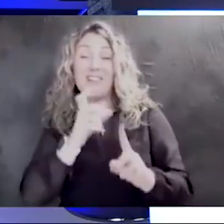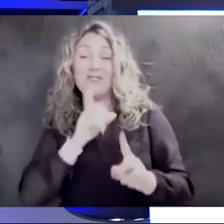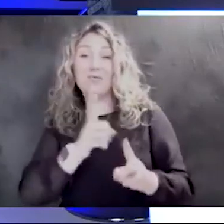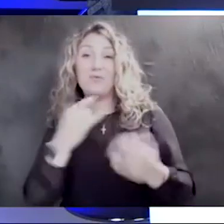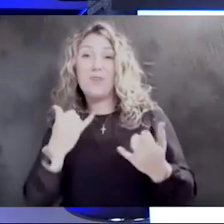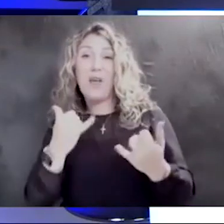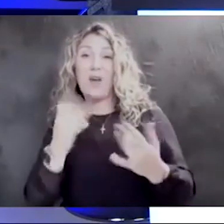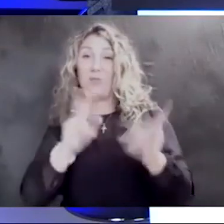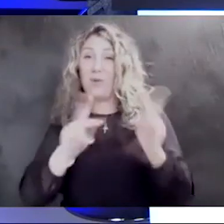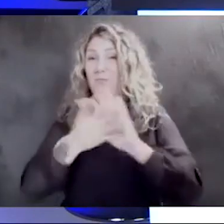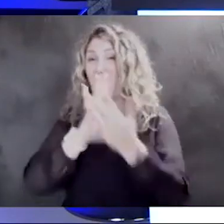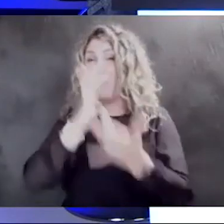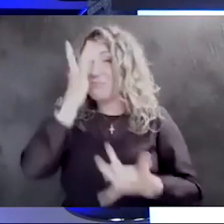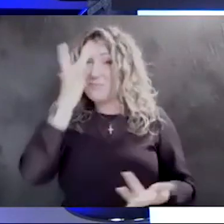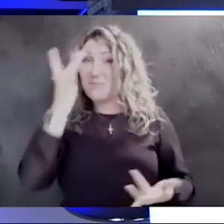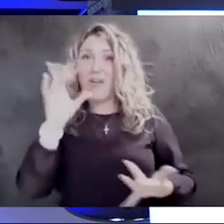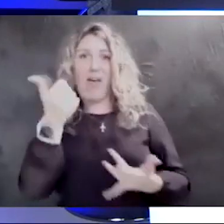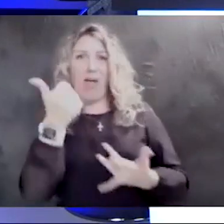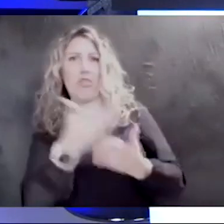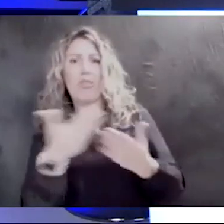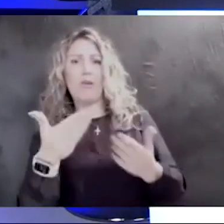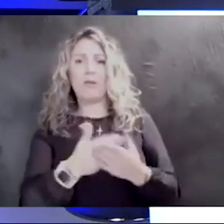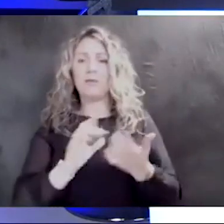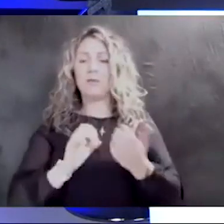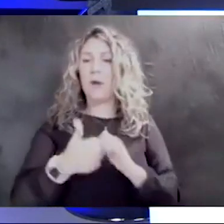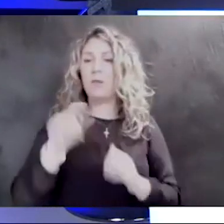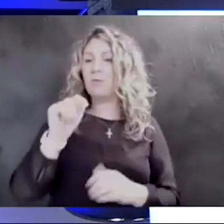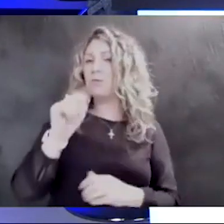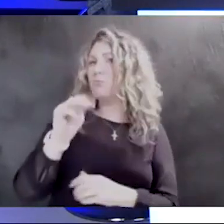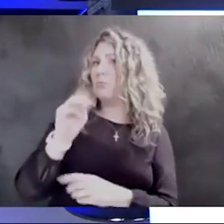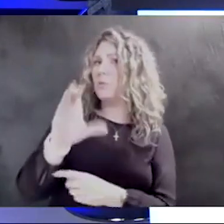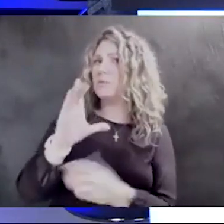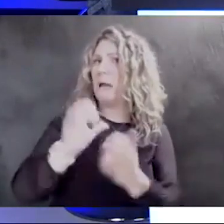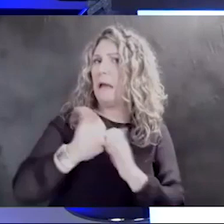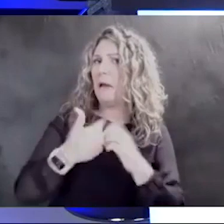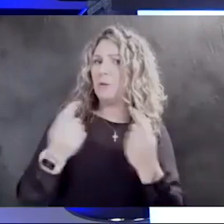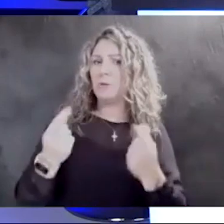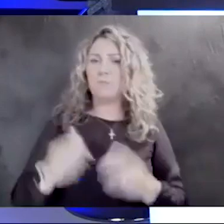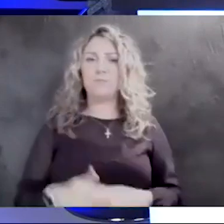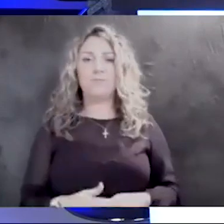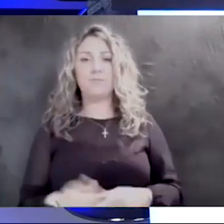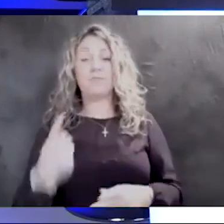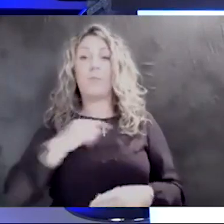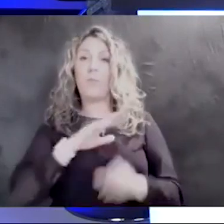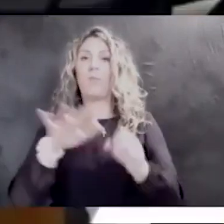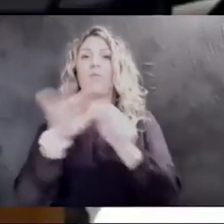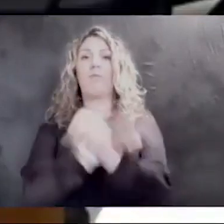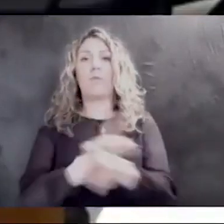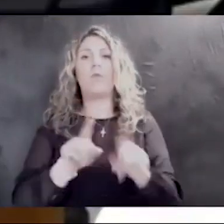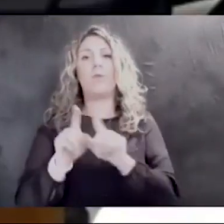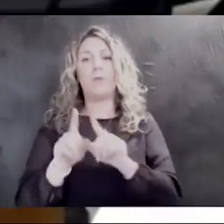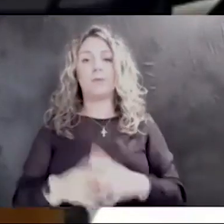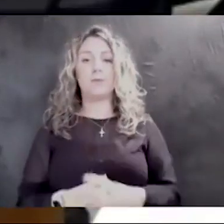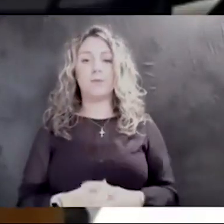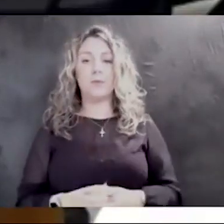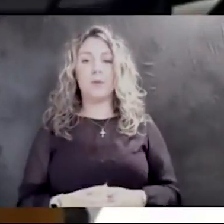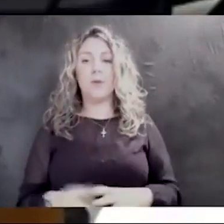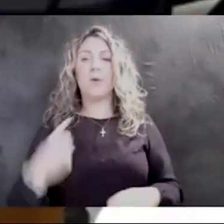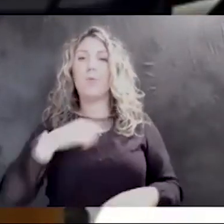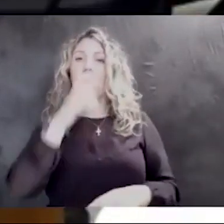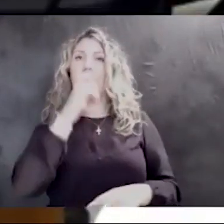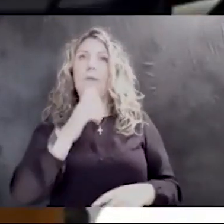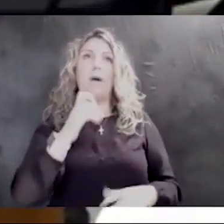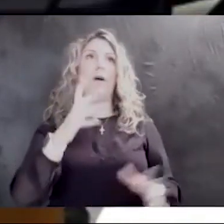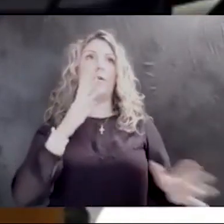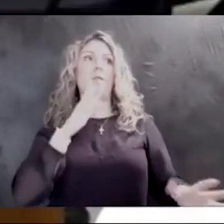Mark, how's it over at Truman right now? Yeah, we're full here as well. I mean, we're not bursting at the seams,